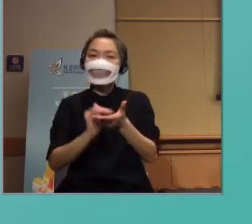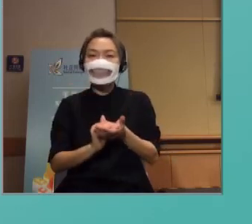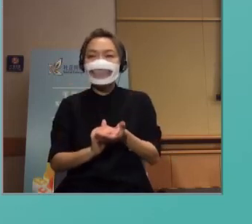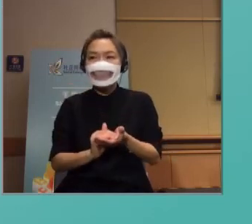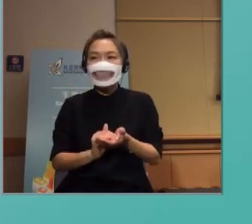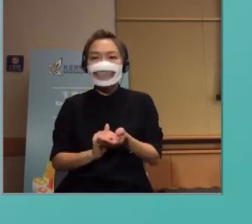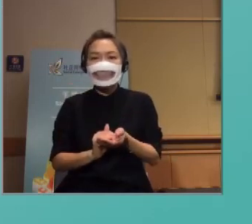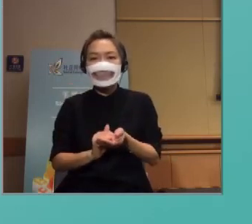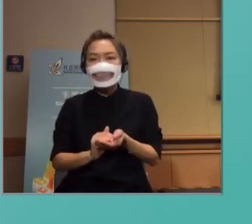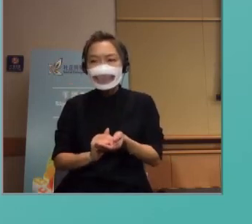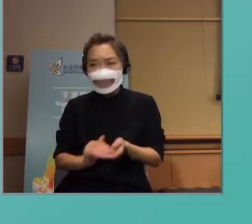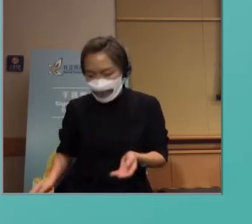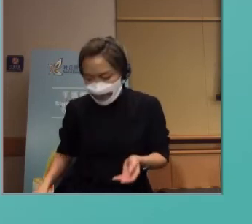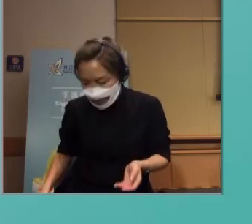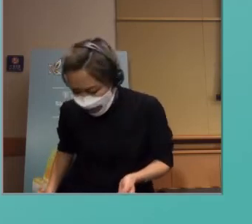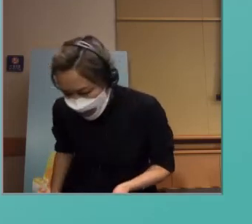it. I stop it there.